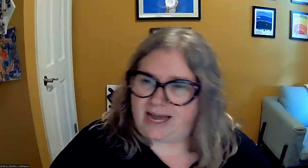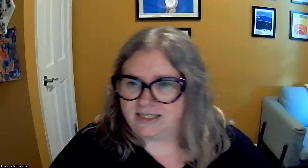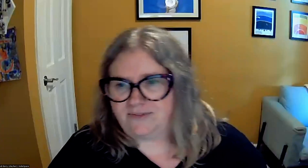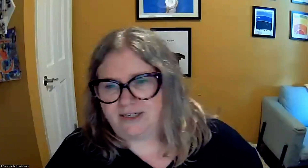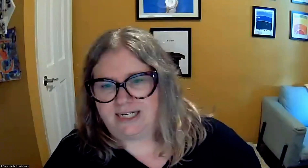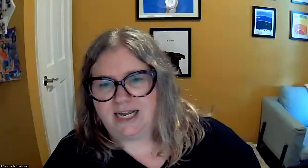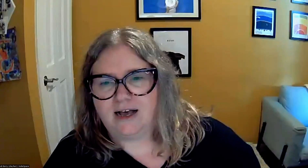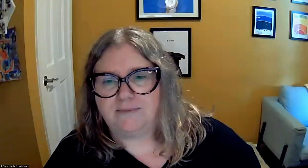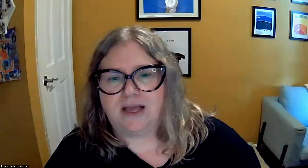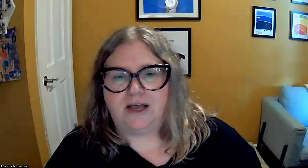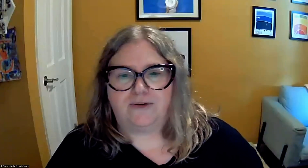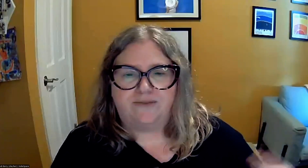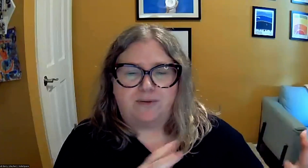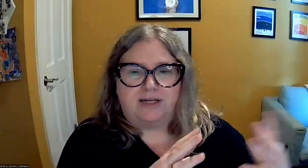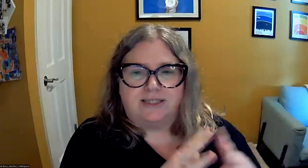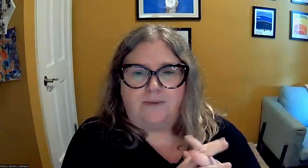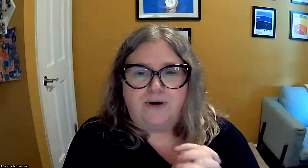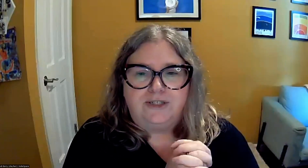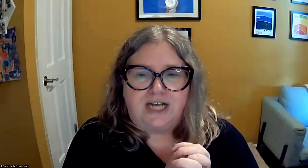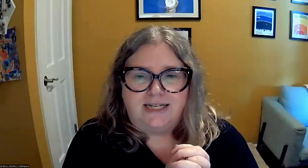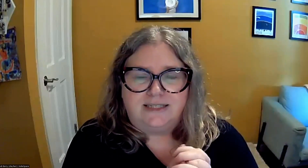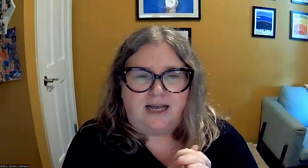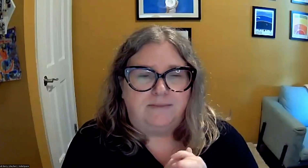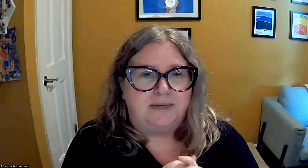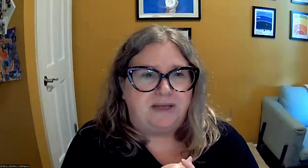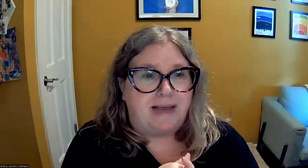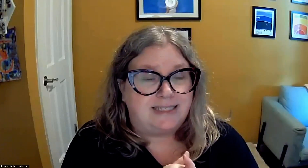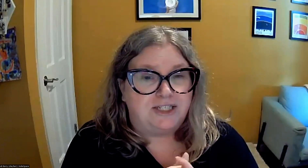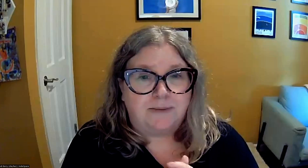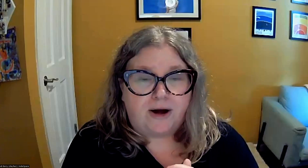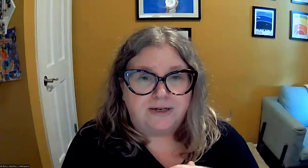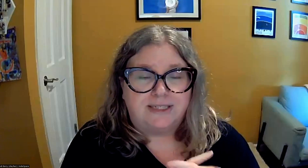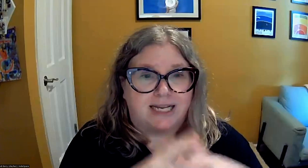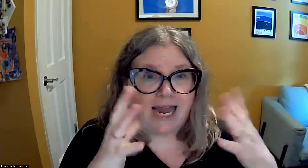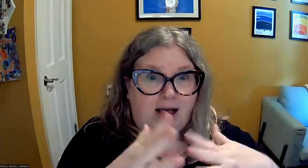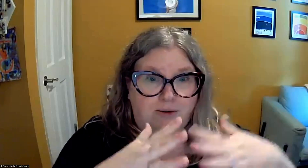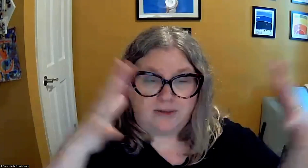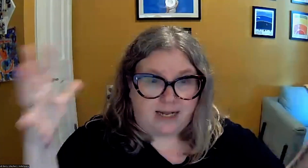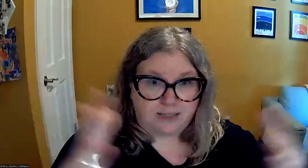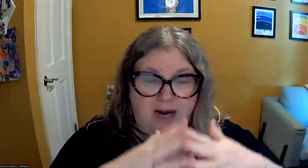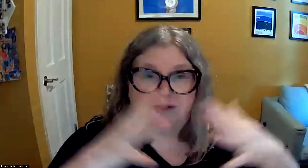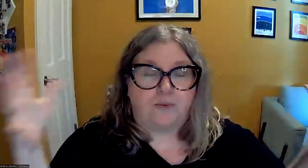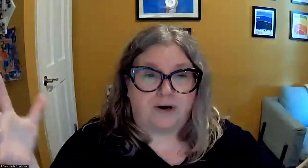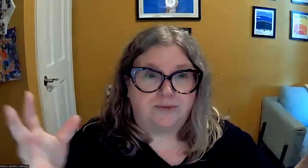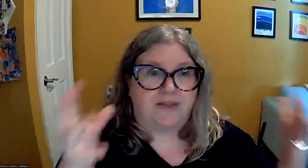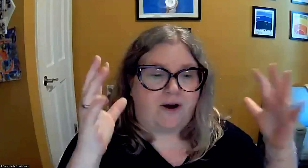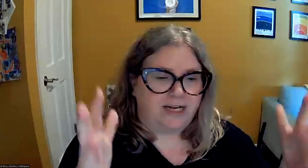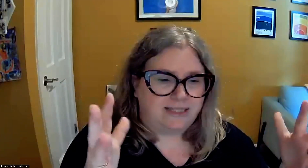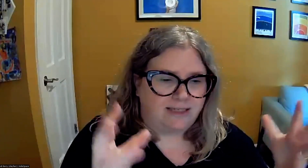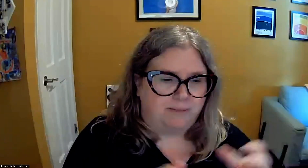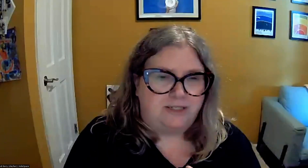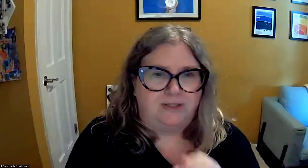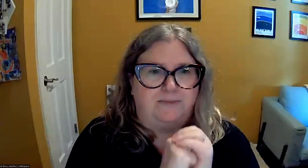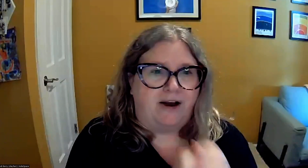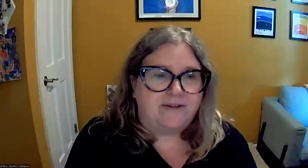the impact of guaranteed income, Creative Rebuild's approached us to be messaging partners, to get out and spread the word with